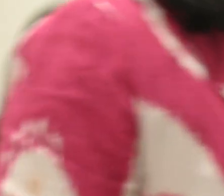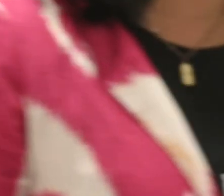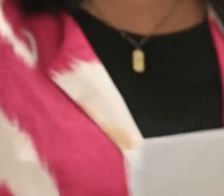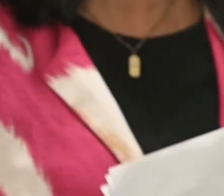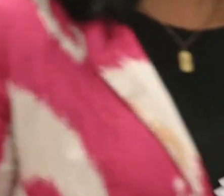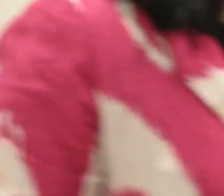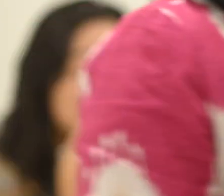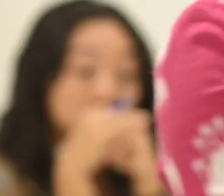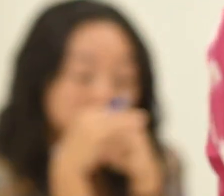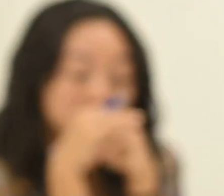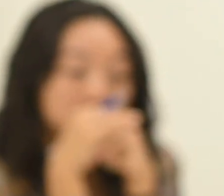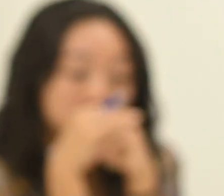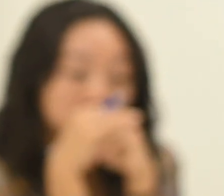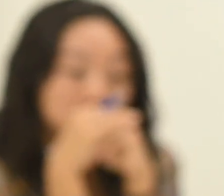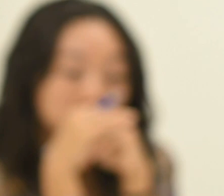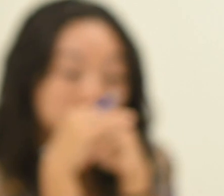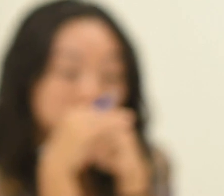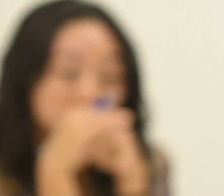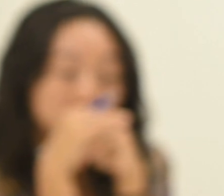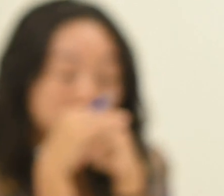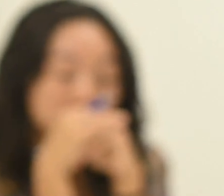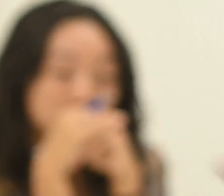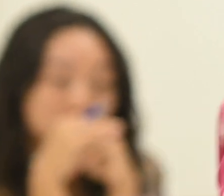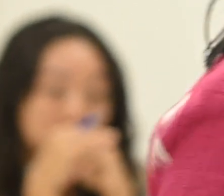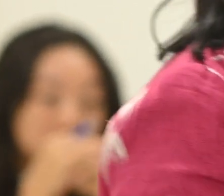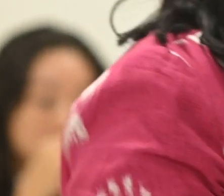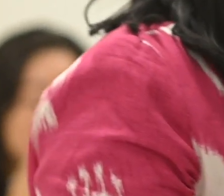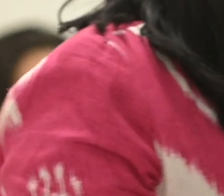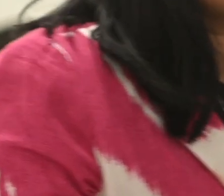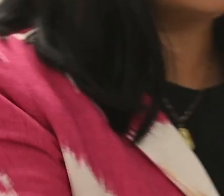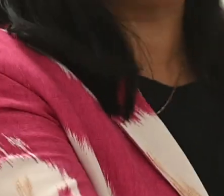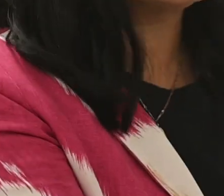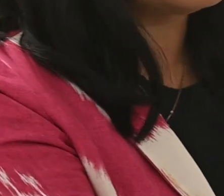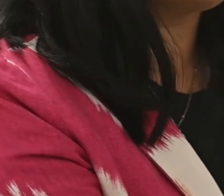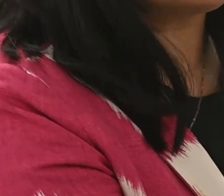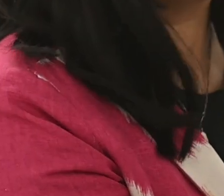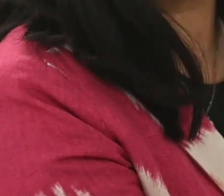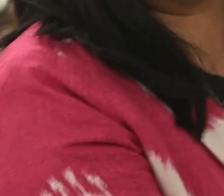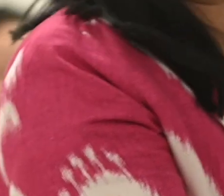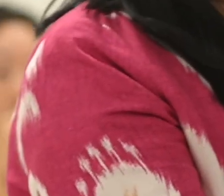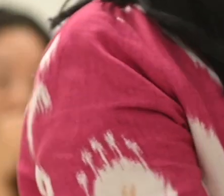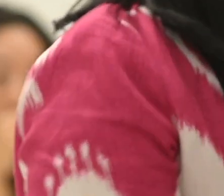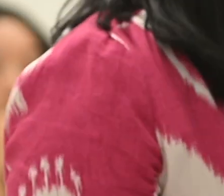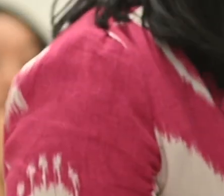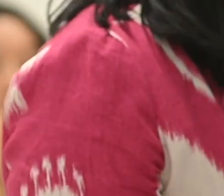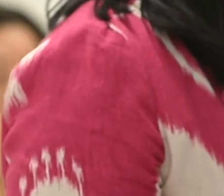to our staff, right? But then others have said, other folks will say introduce it, because that's the only way that things will